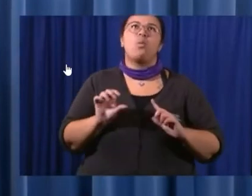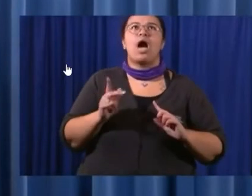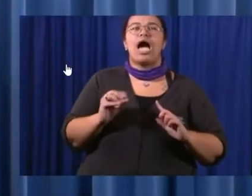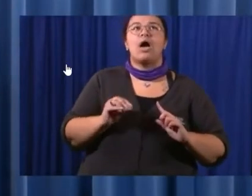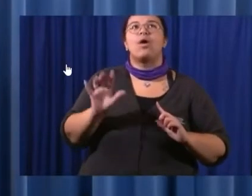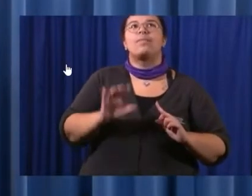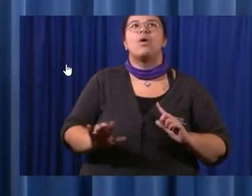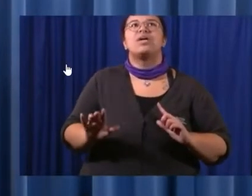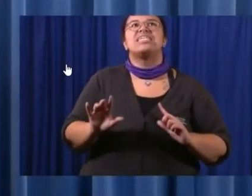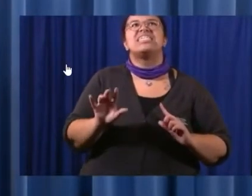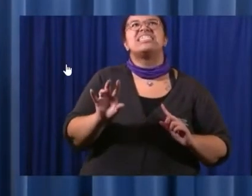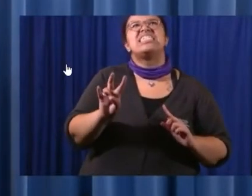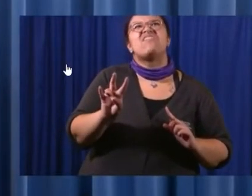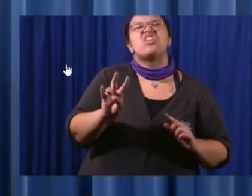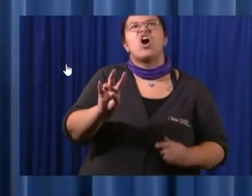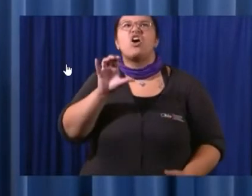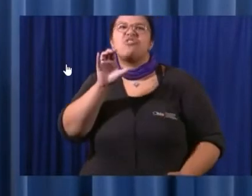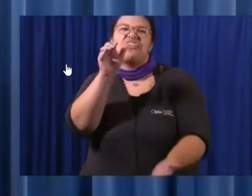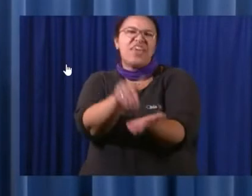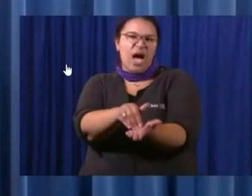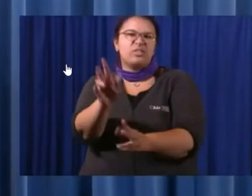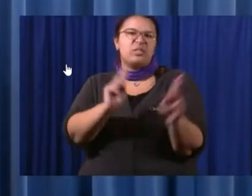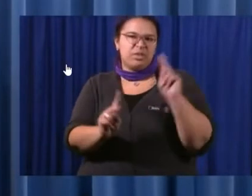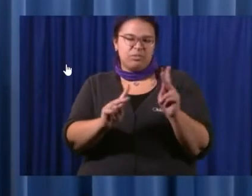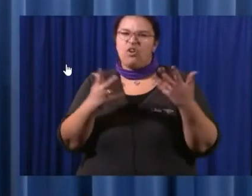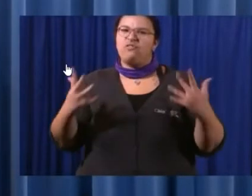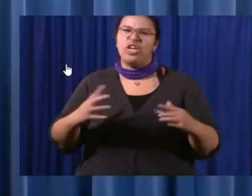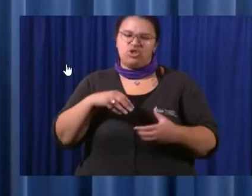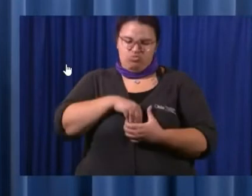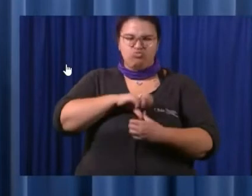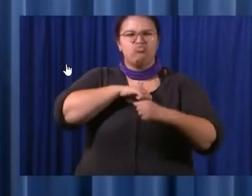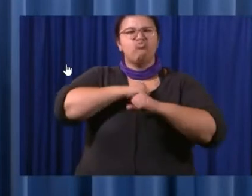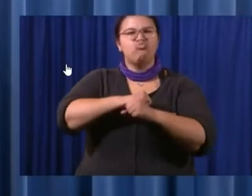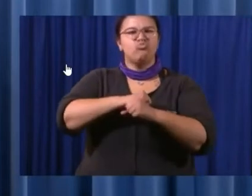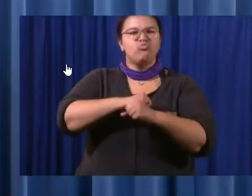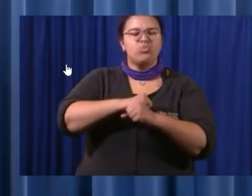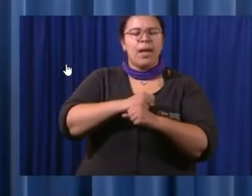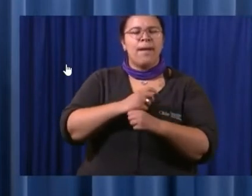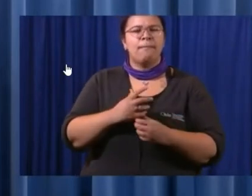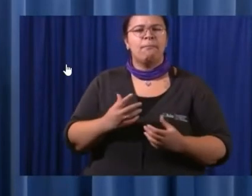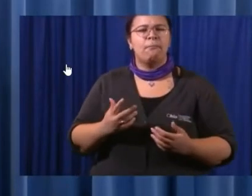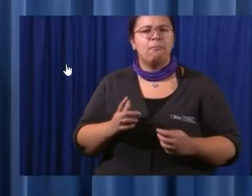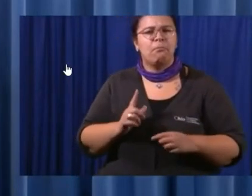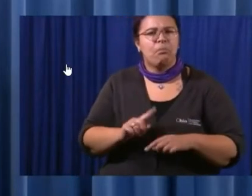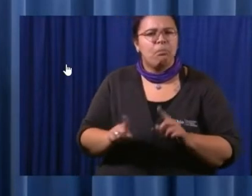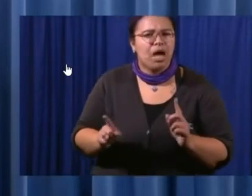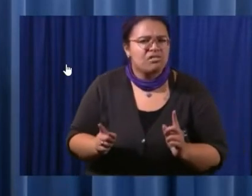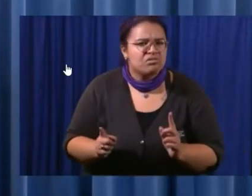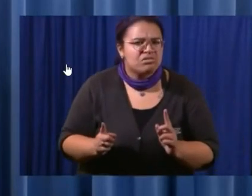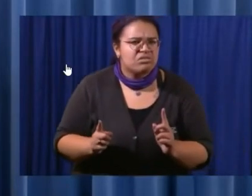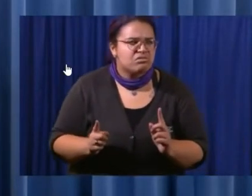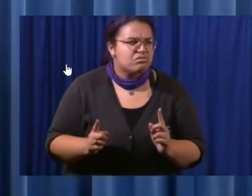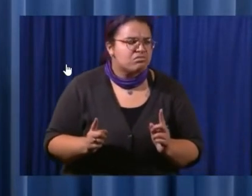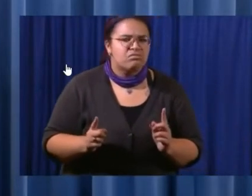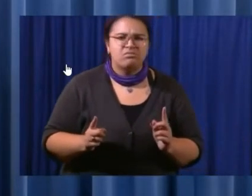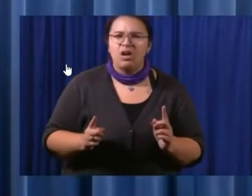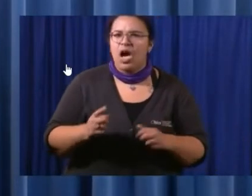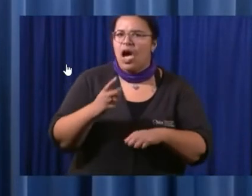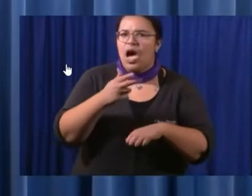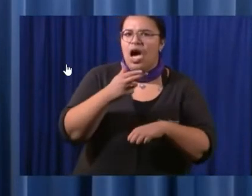have antibodies, again, prior to shutting down schools and businesses. Despite this, we never saw a mass surge in